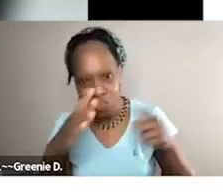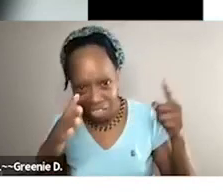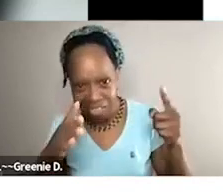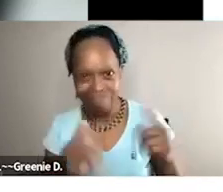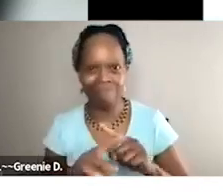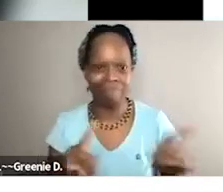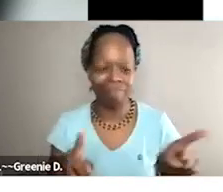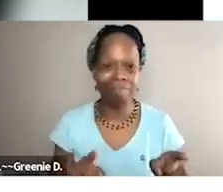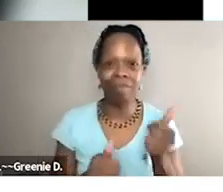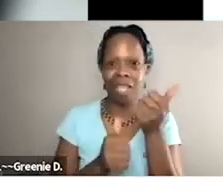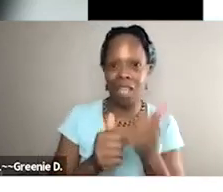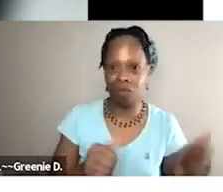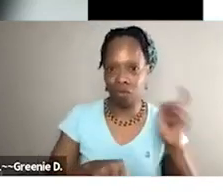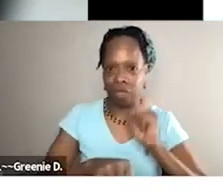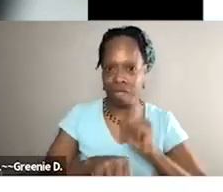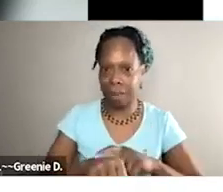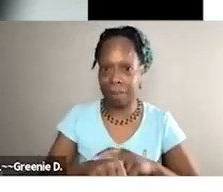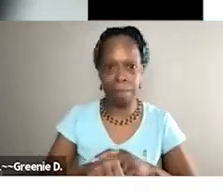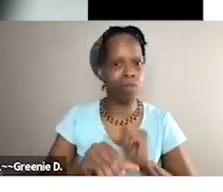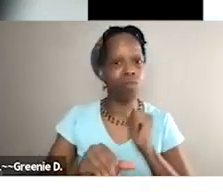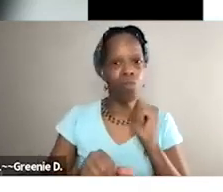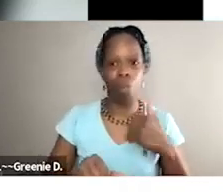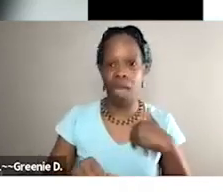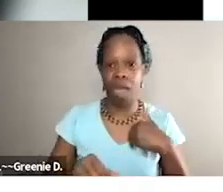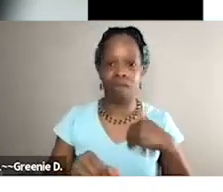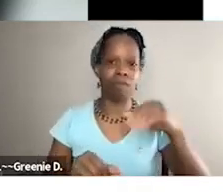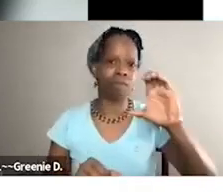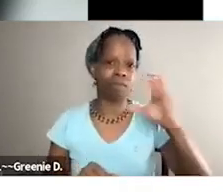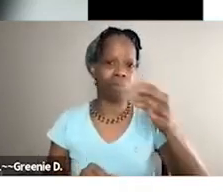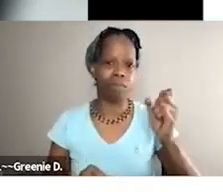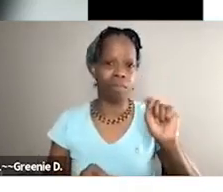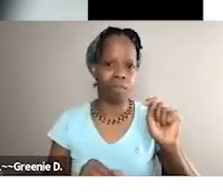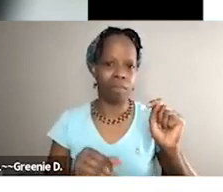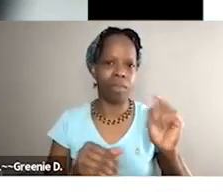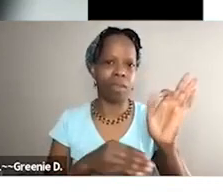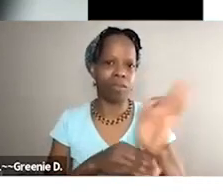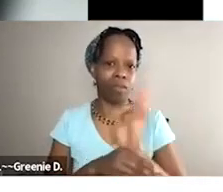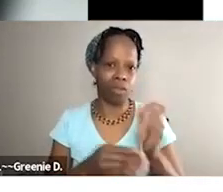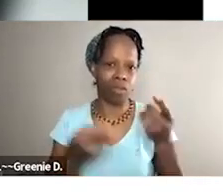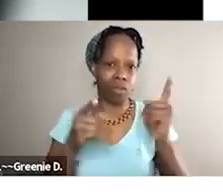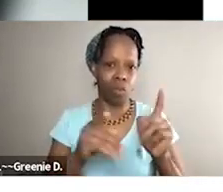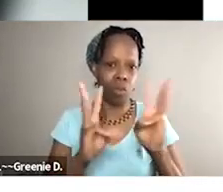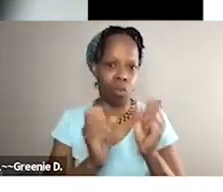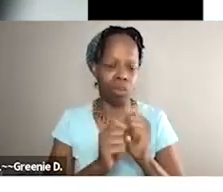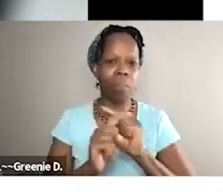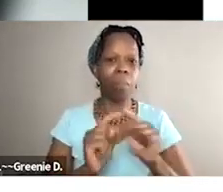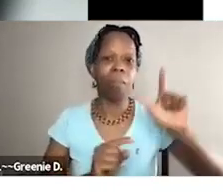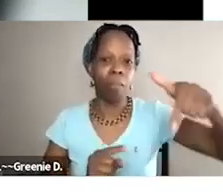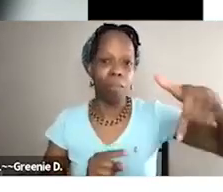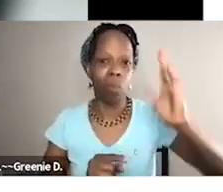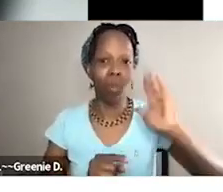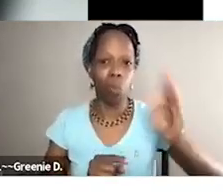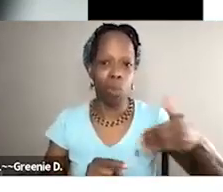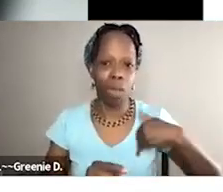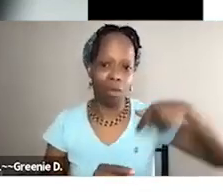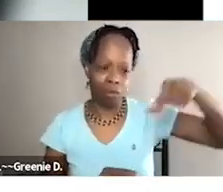Like we do every night, there will be no chat function during the session, but the Q&A function will be on for you to ask questions throughout the